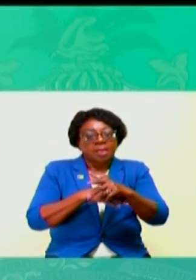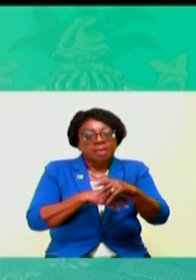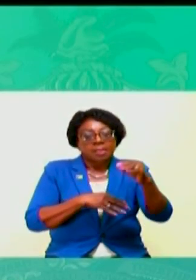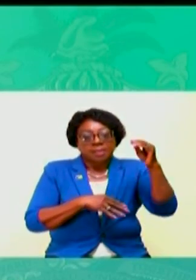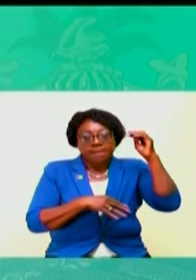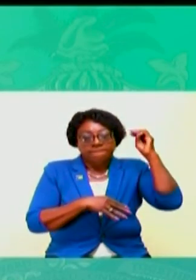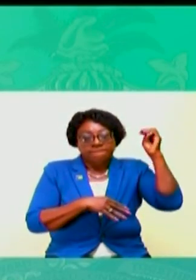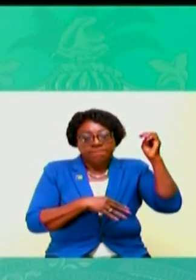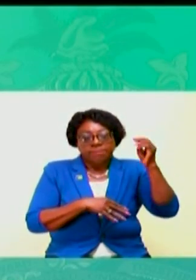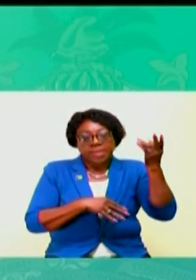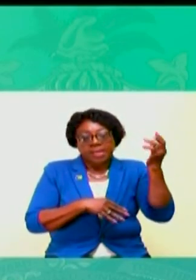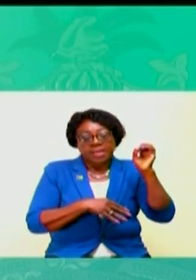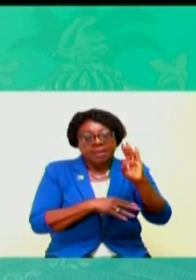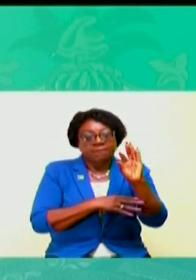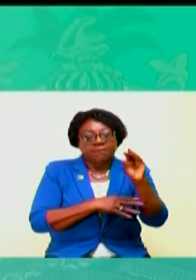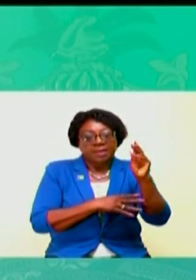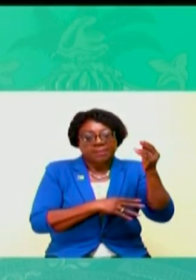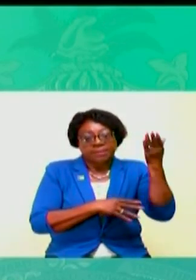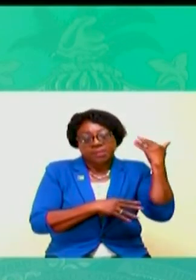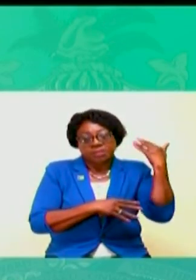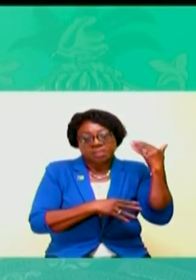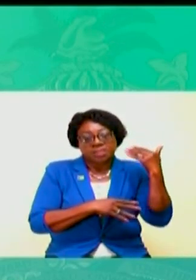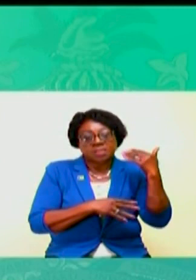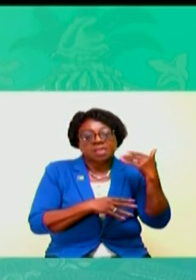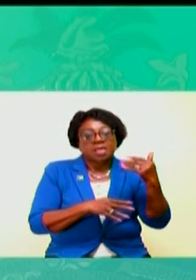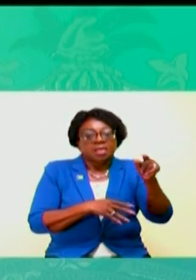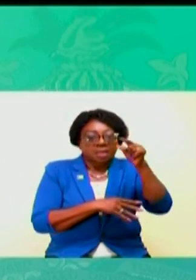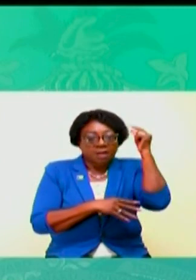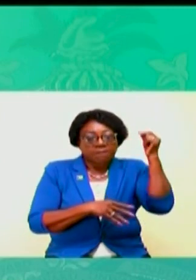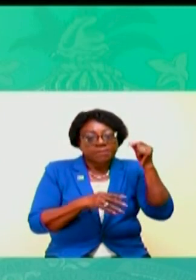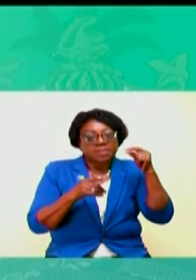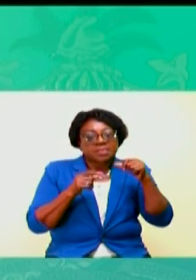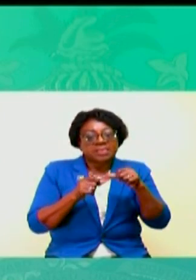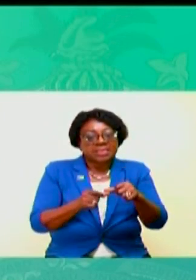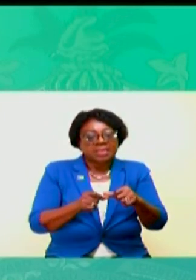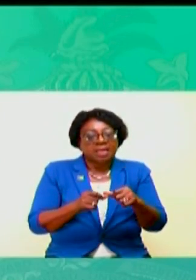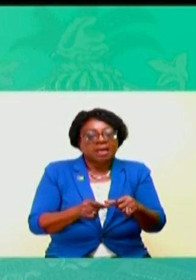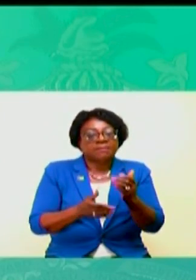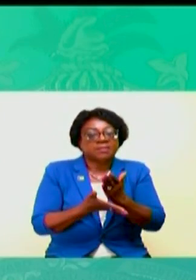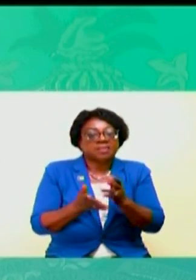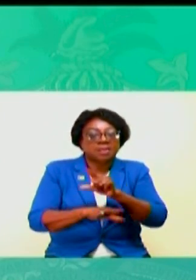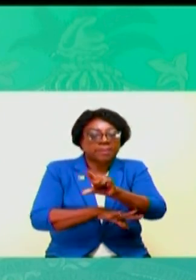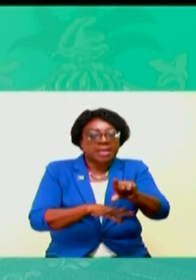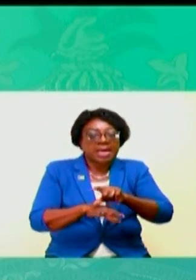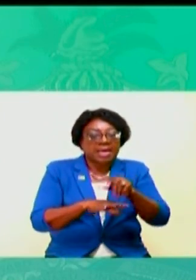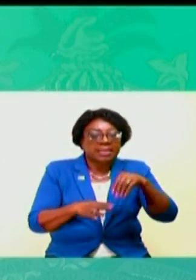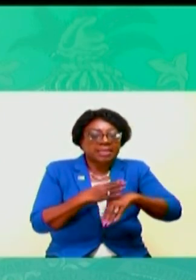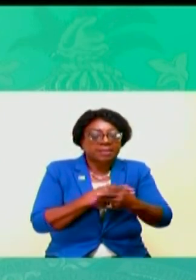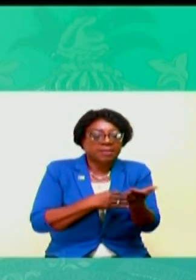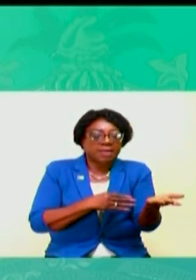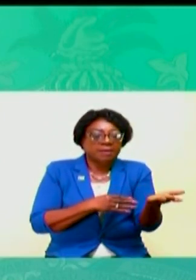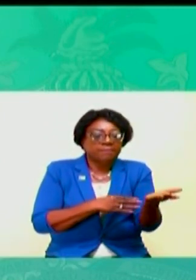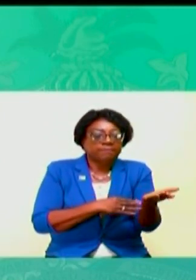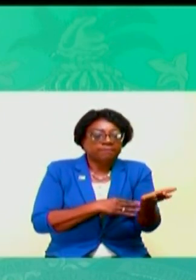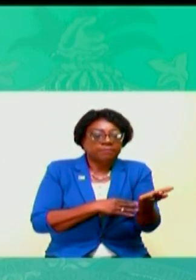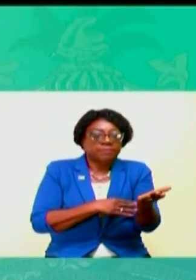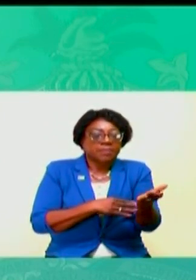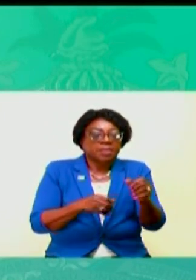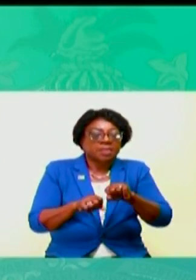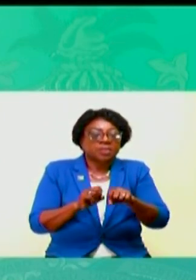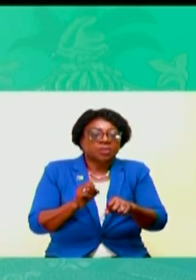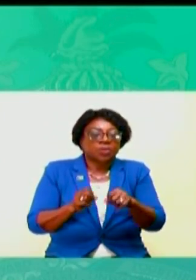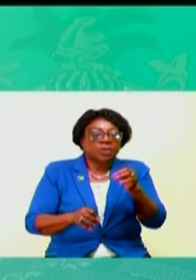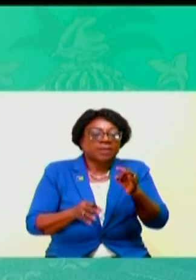still has several slithers of land in there. Mm. We still have several slithers. Mm. Several slithers of land in there. So if this